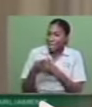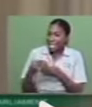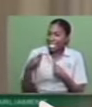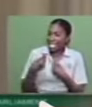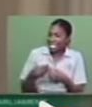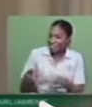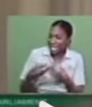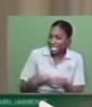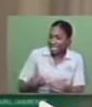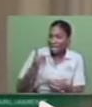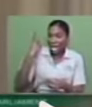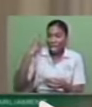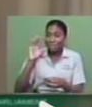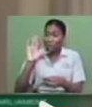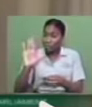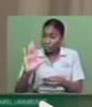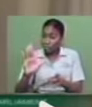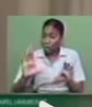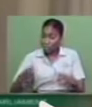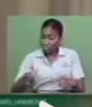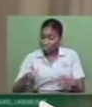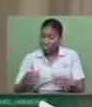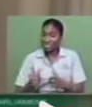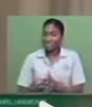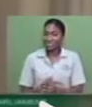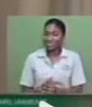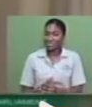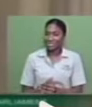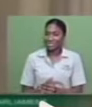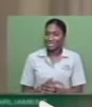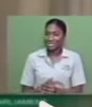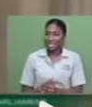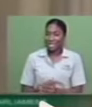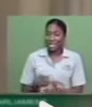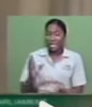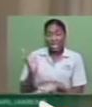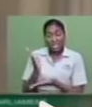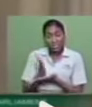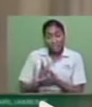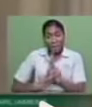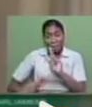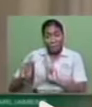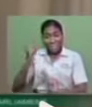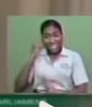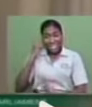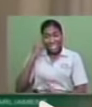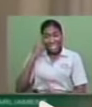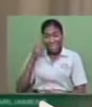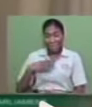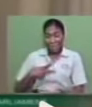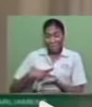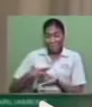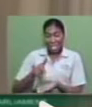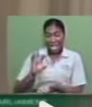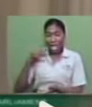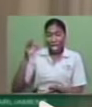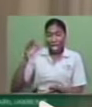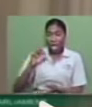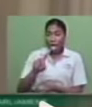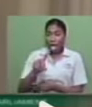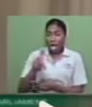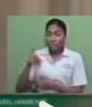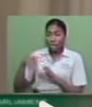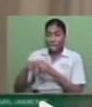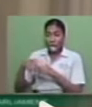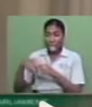everybody vexed. Even 100 is plenty money, $100 is plenty money. This is what the member Jen said, is plenty money. And in